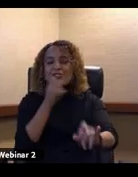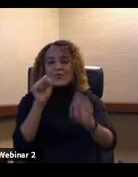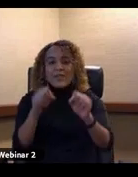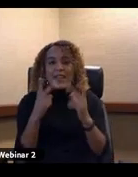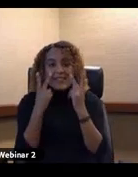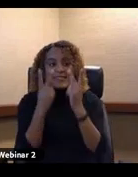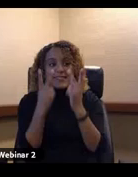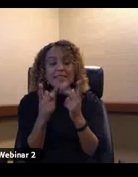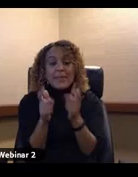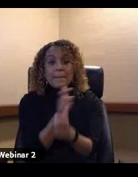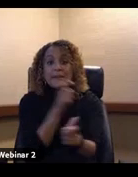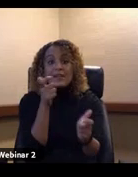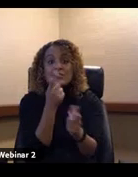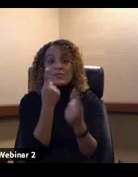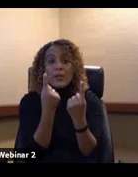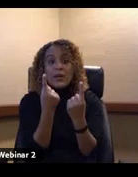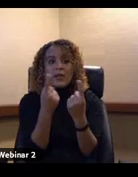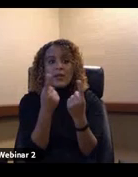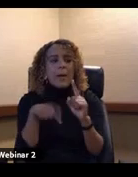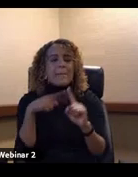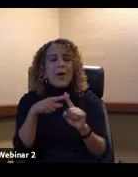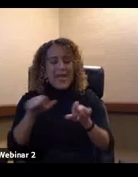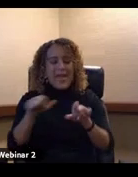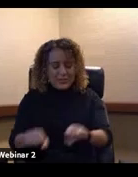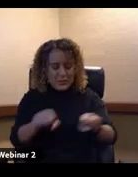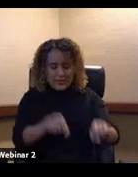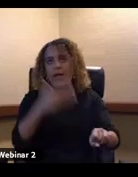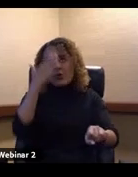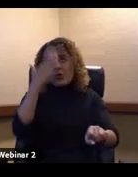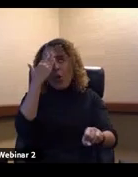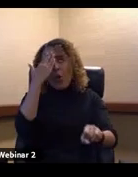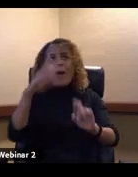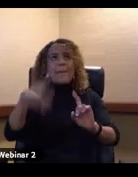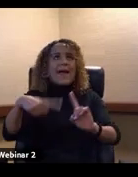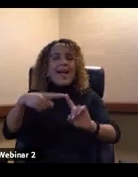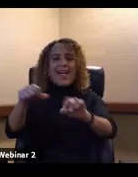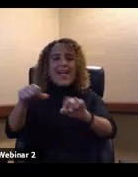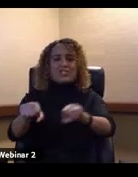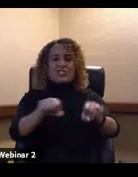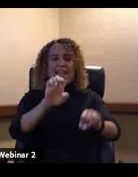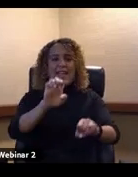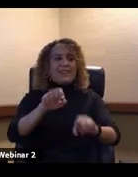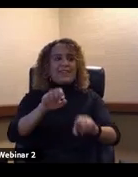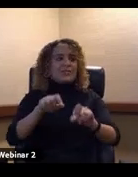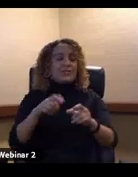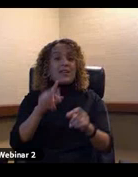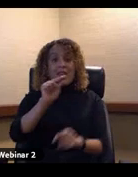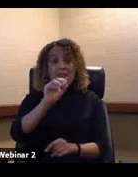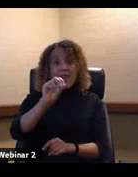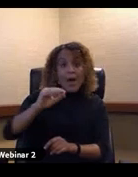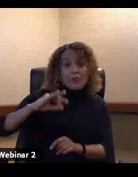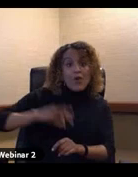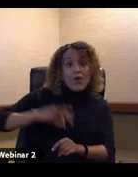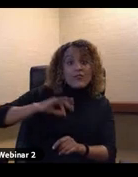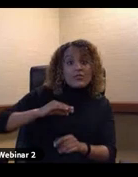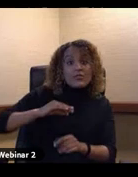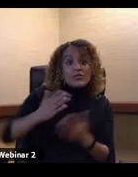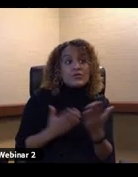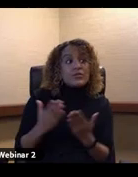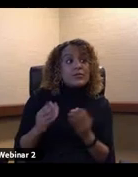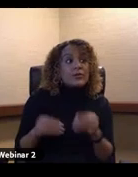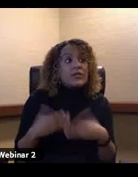that you can see. The biggest one, and I know there's going to be questions about eligibility, is whether you're eligible. Again, nonprofit